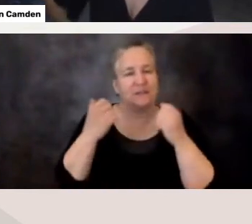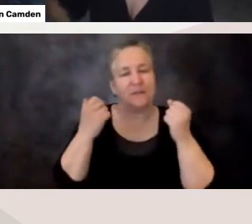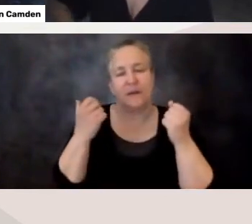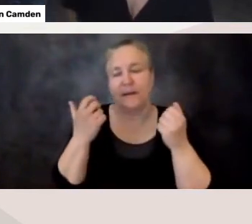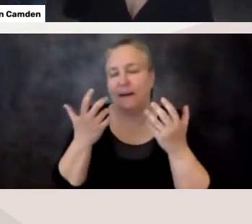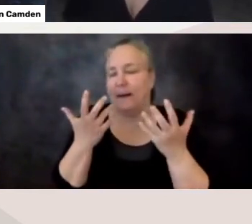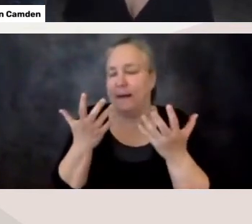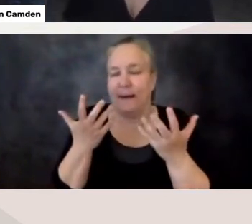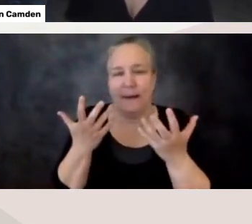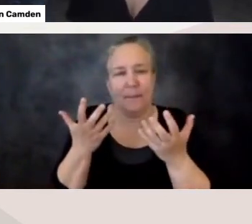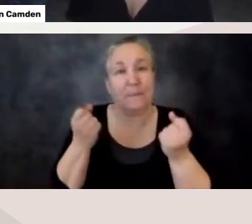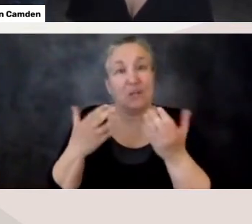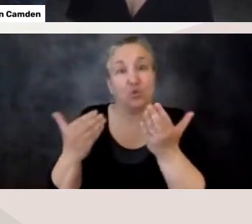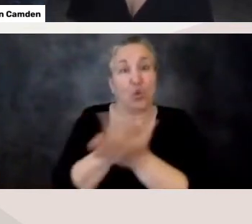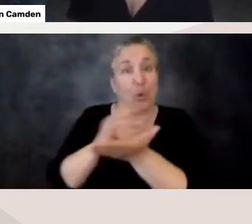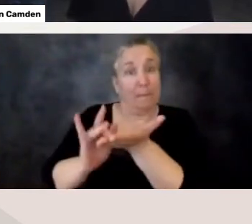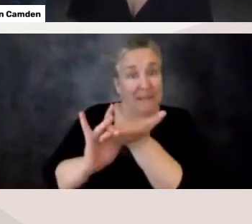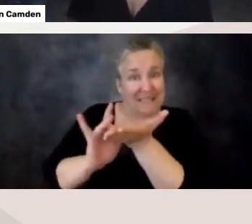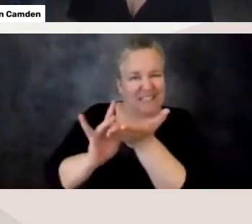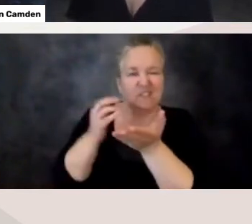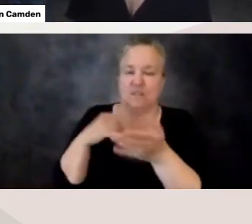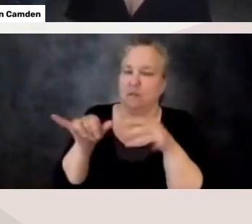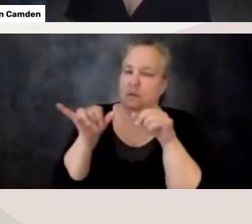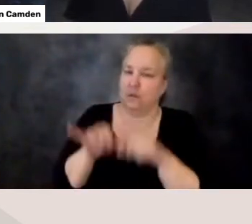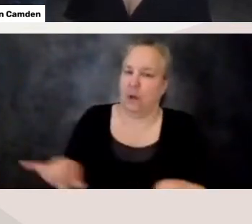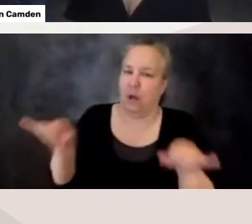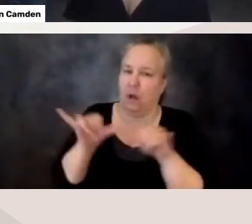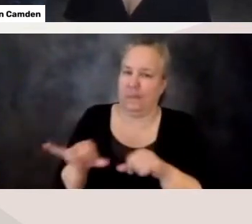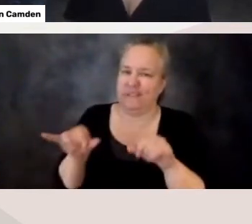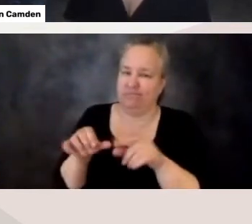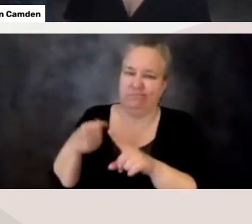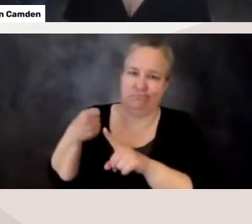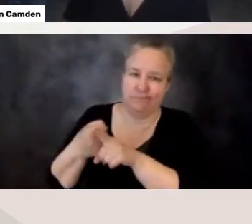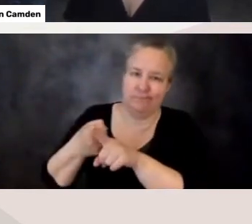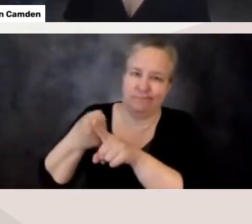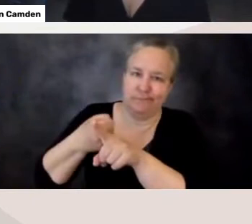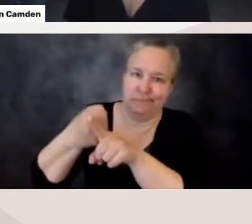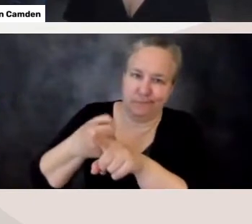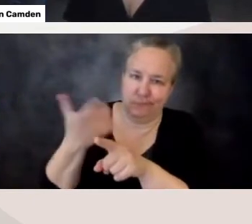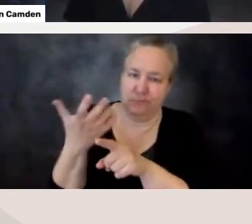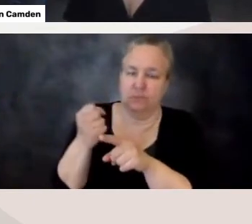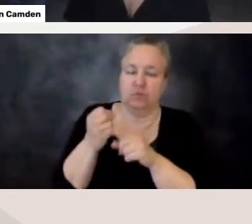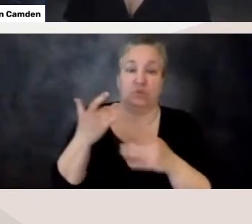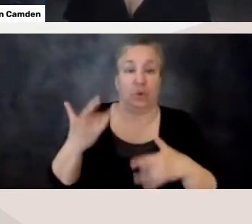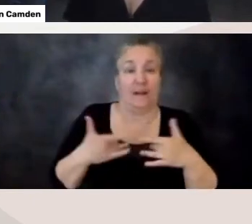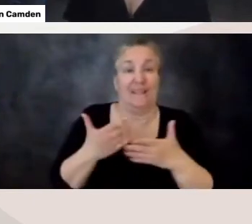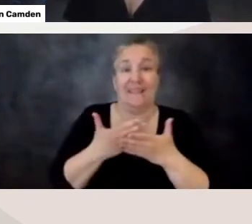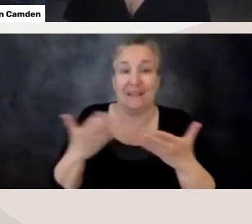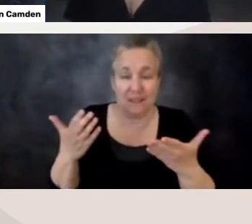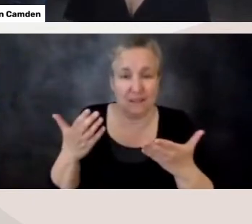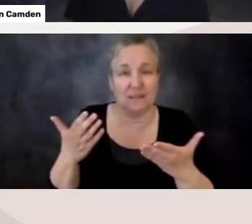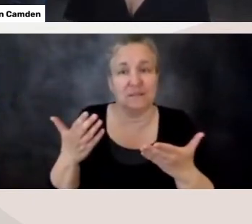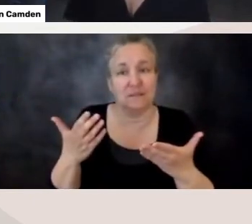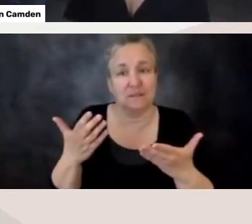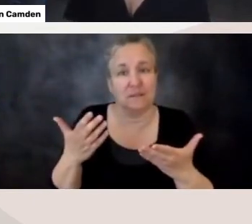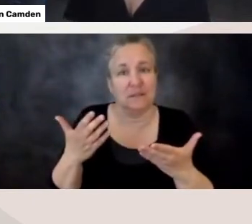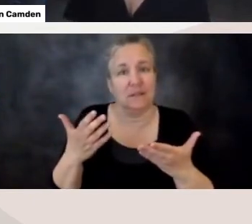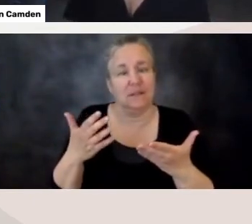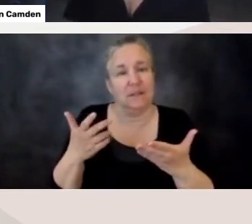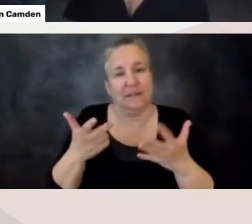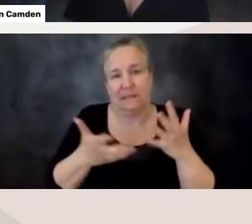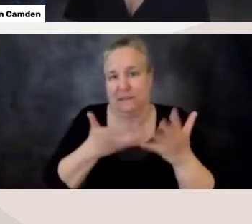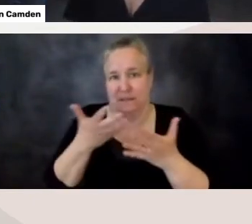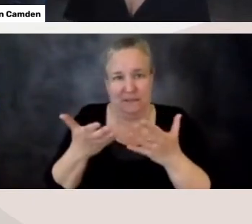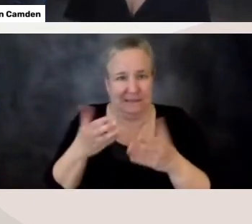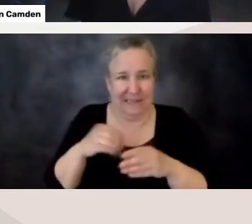the newer medicines that are given. So exciting things that help lengthen life. And it's always